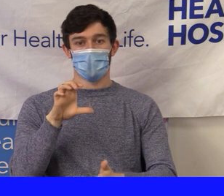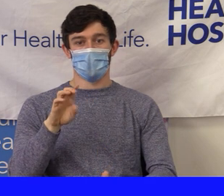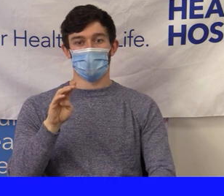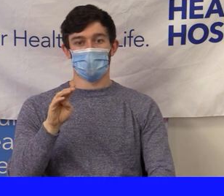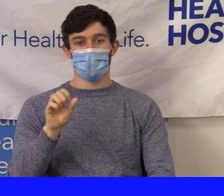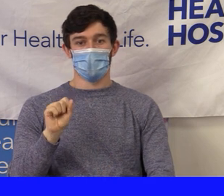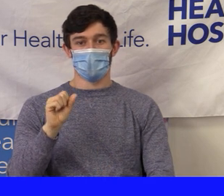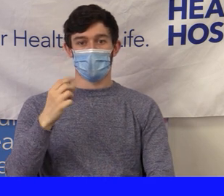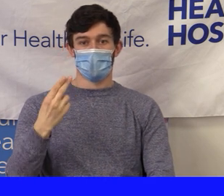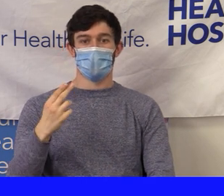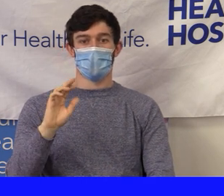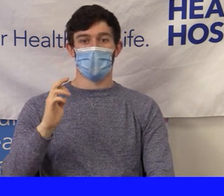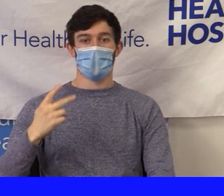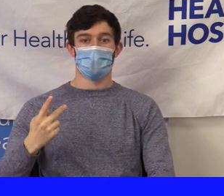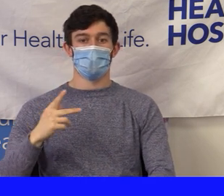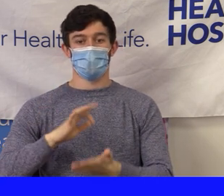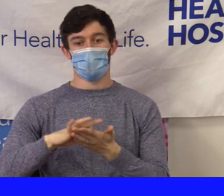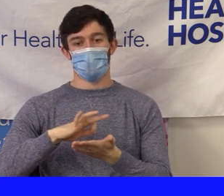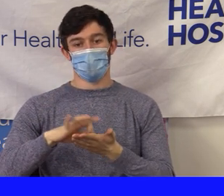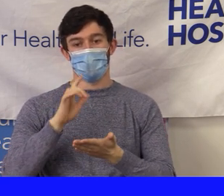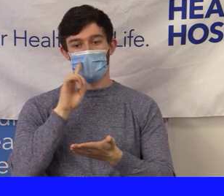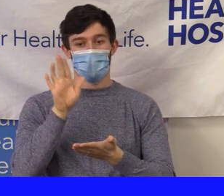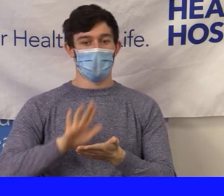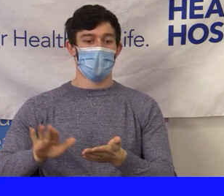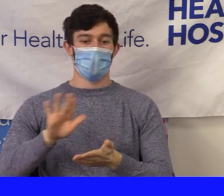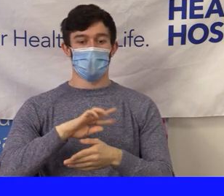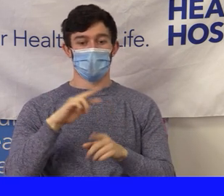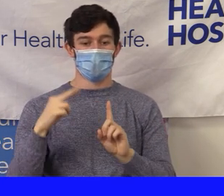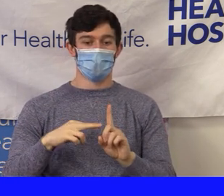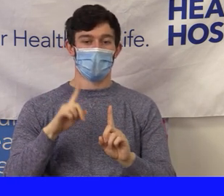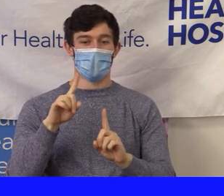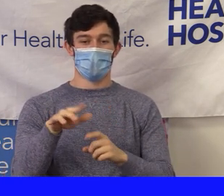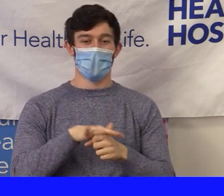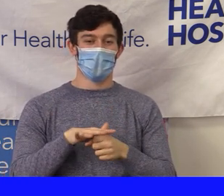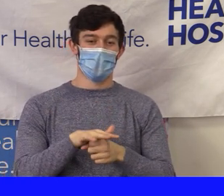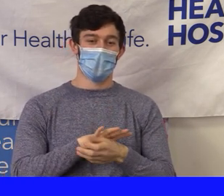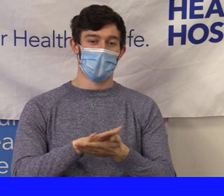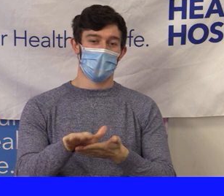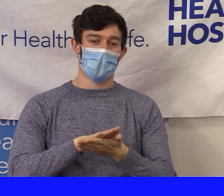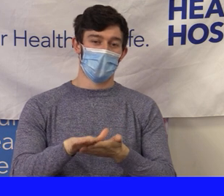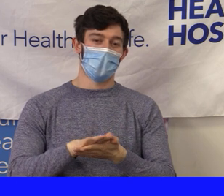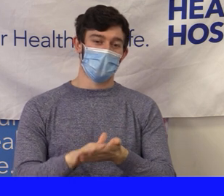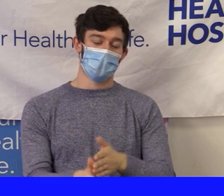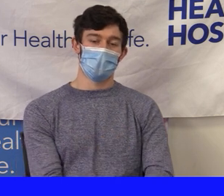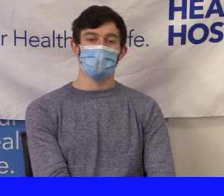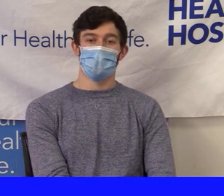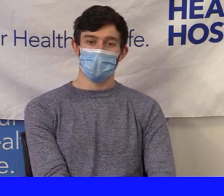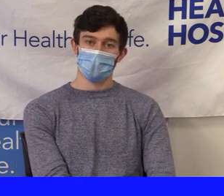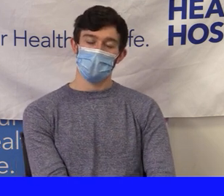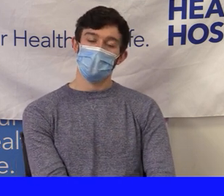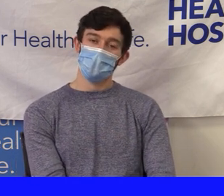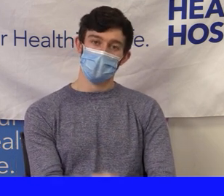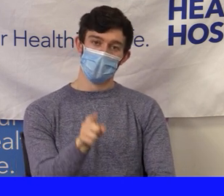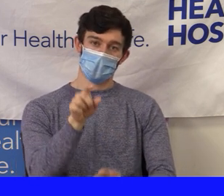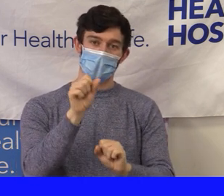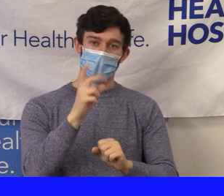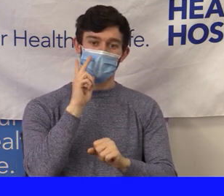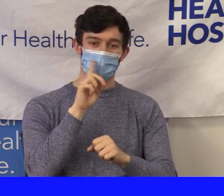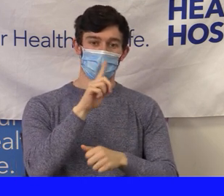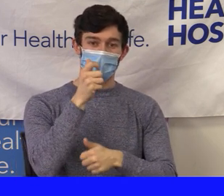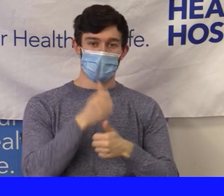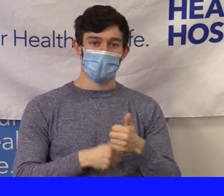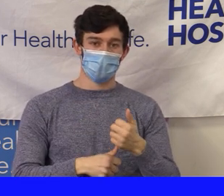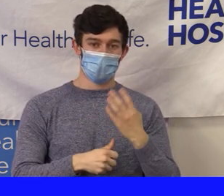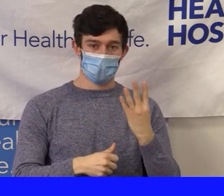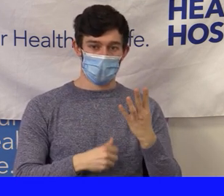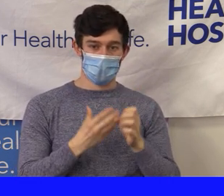CMS HCAHPS scores of their perceptions of the facility cleanliness. And you can see that in each of the four